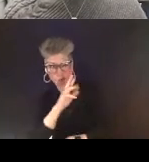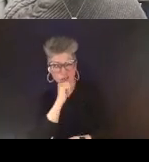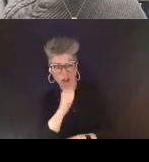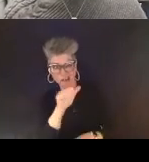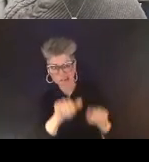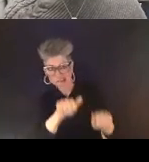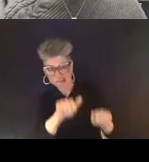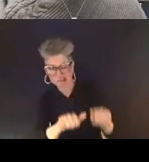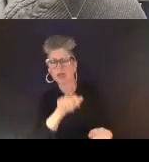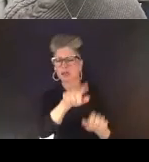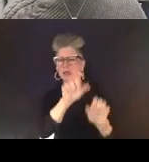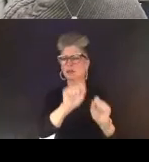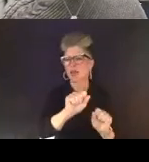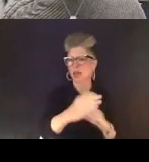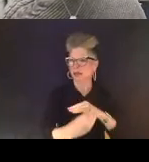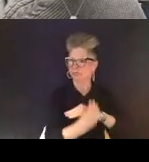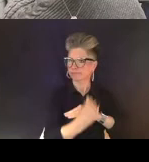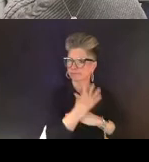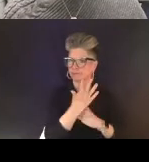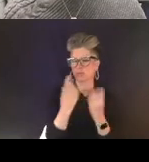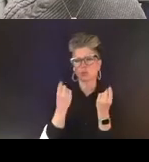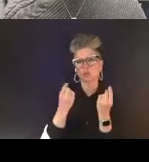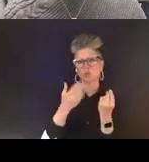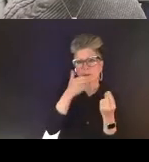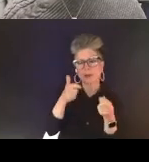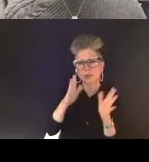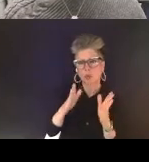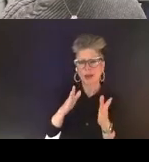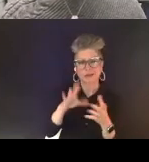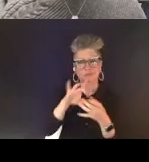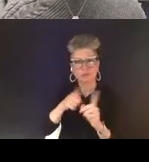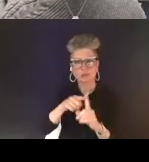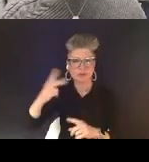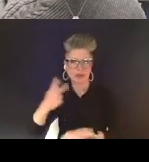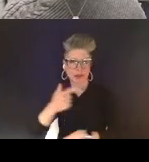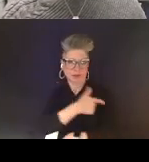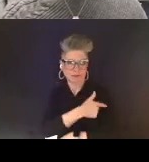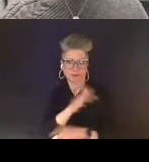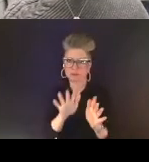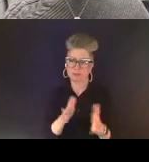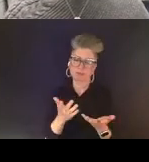can guide you through the process of how to address that second vaccine. So it's important to say that.